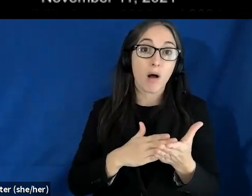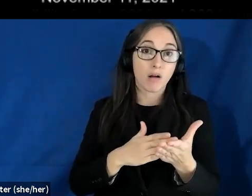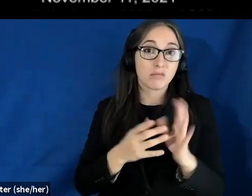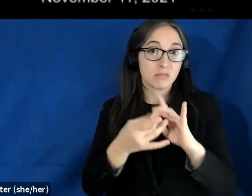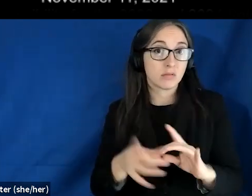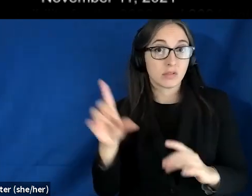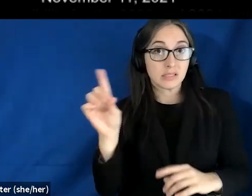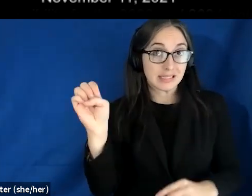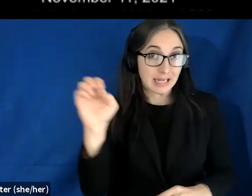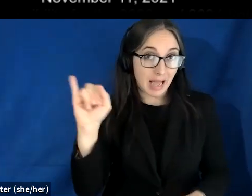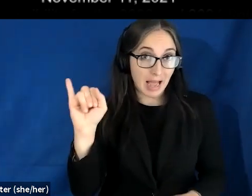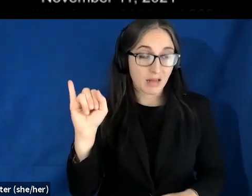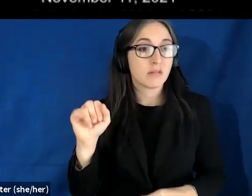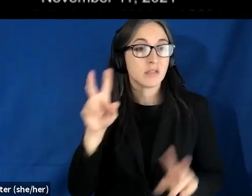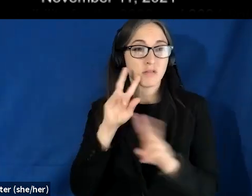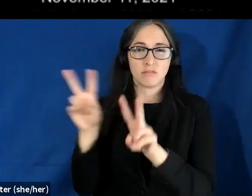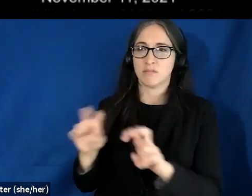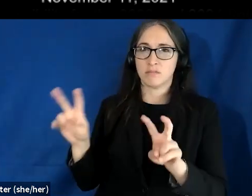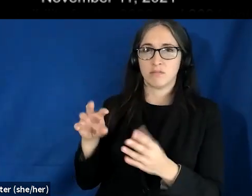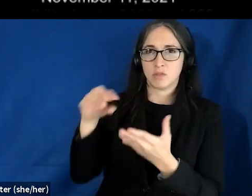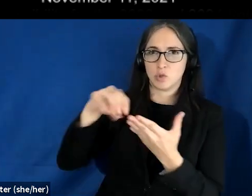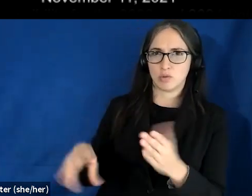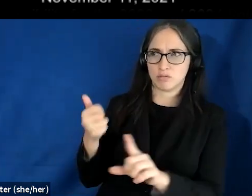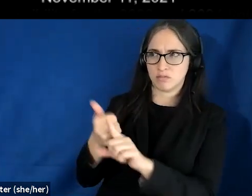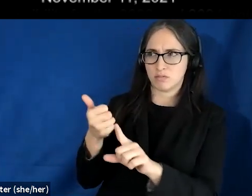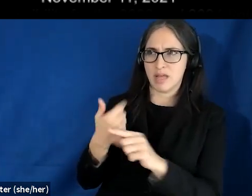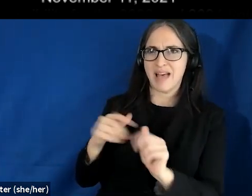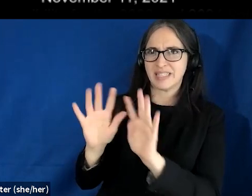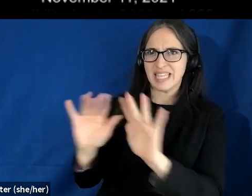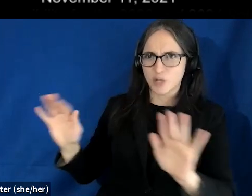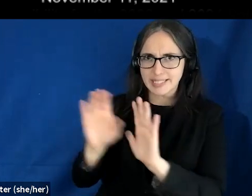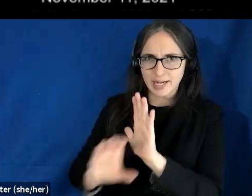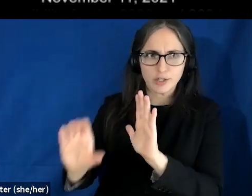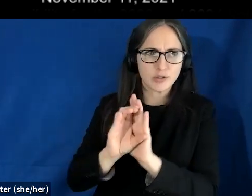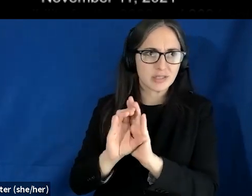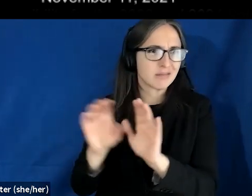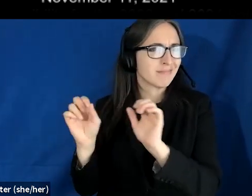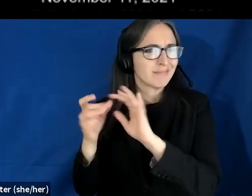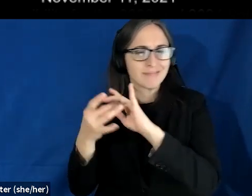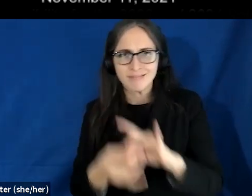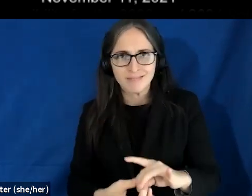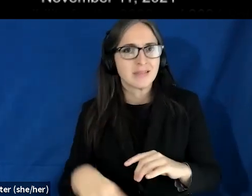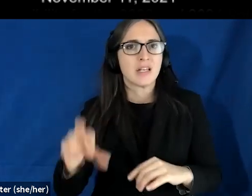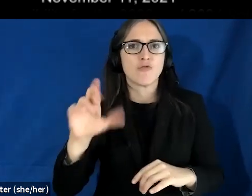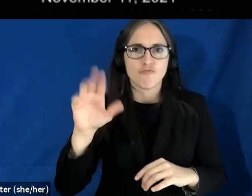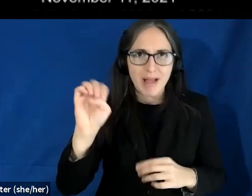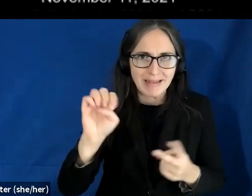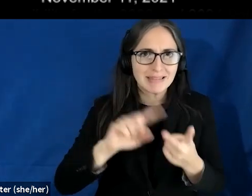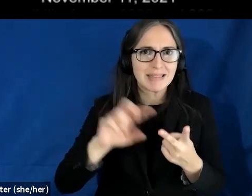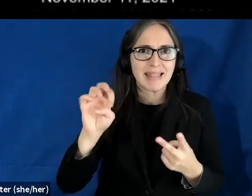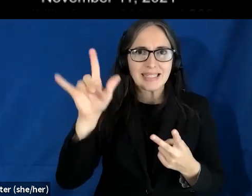with diverse characteristics, they could be with respect to race, ethnicity, cultural background, sexual